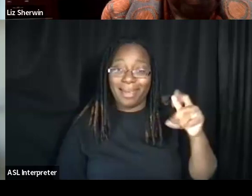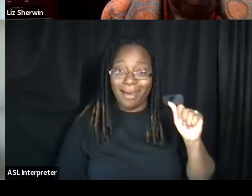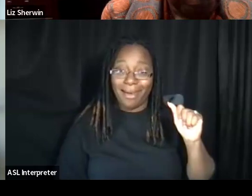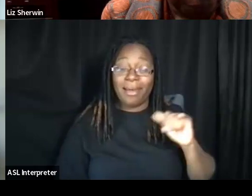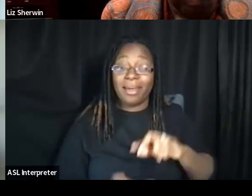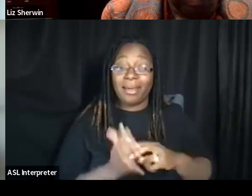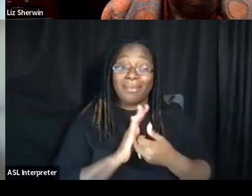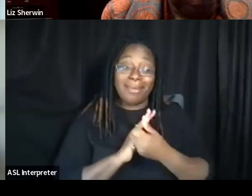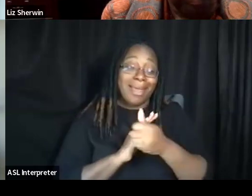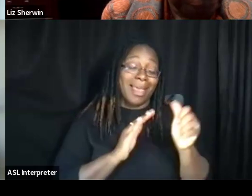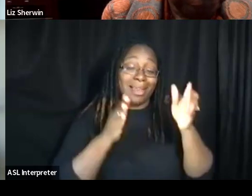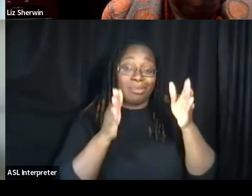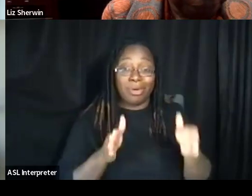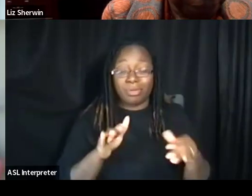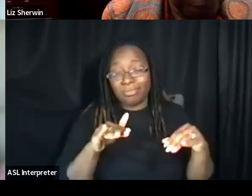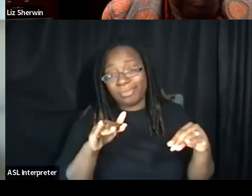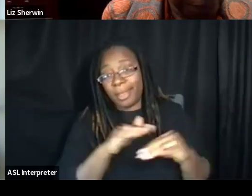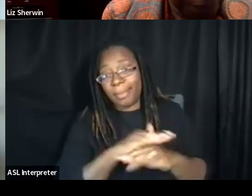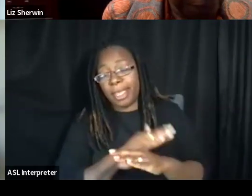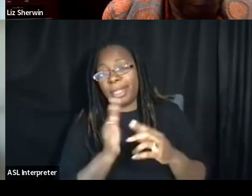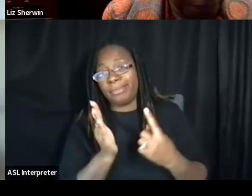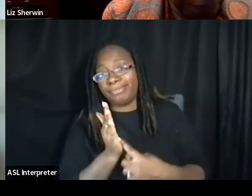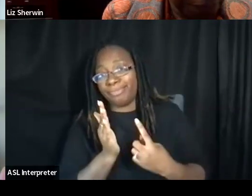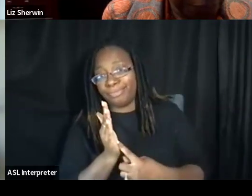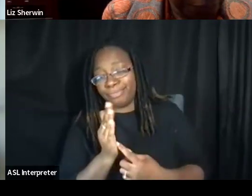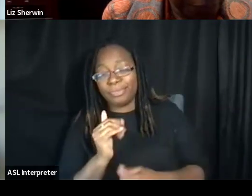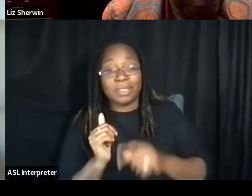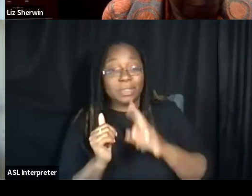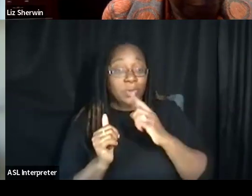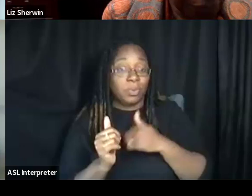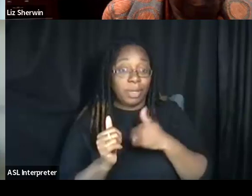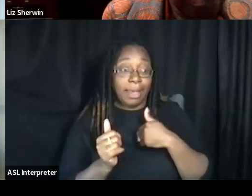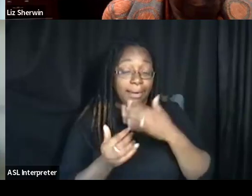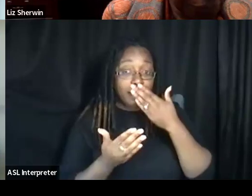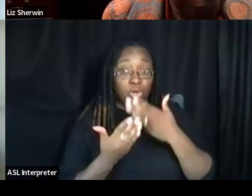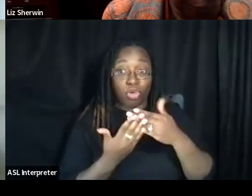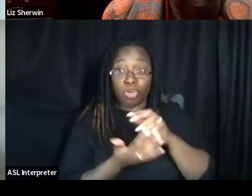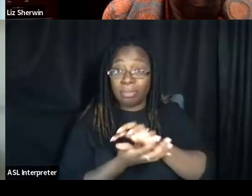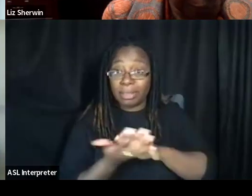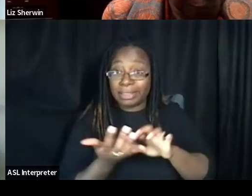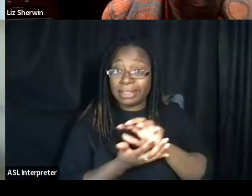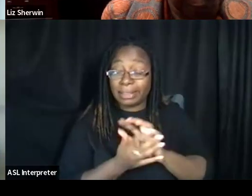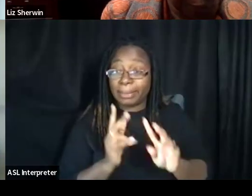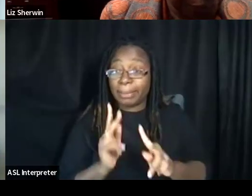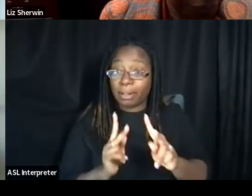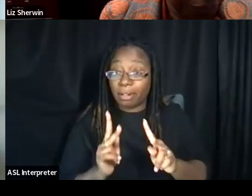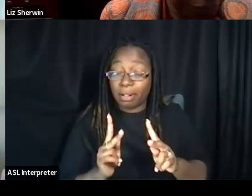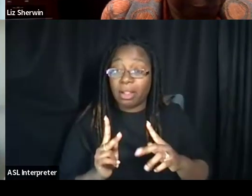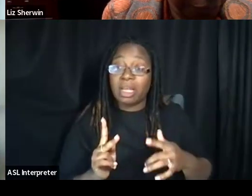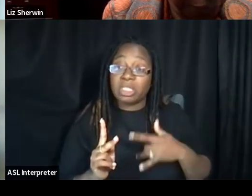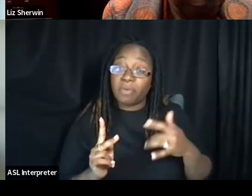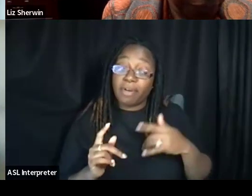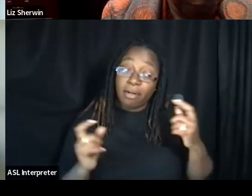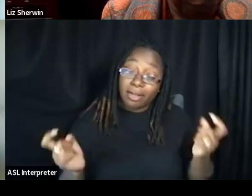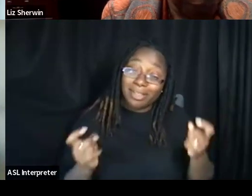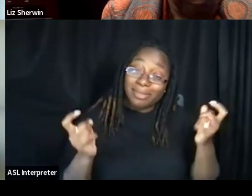have conversations. We also made sure that we had a good mix so that it felt celebratory, but also